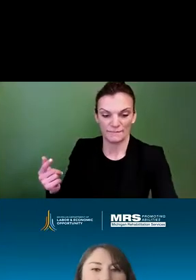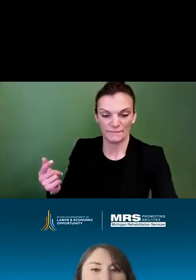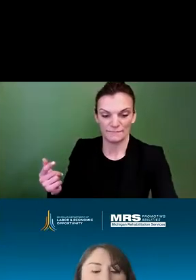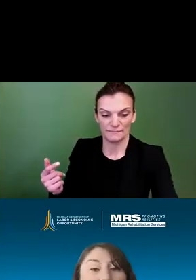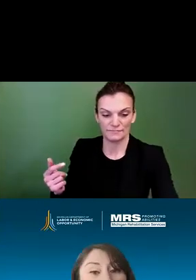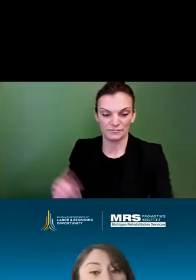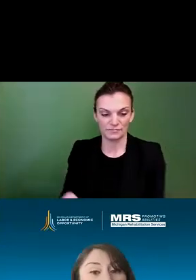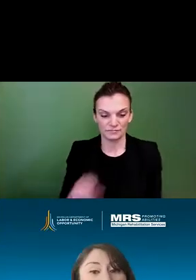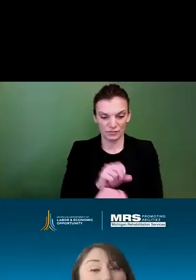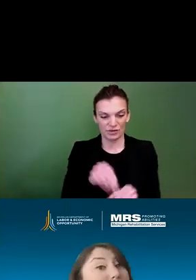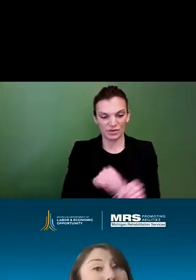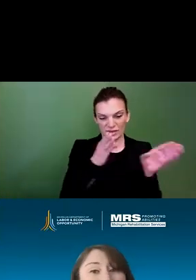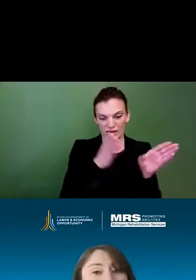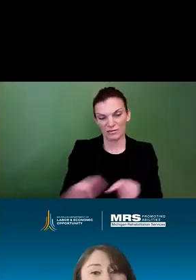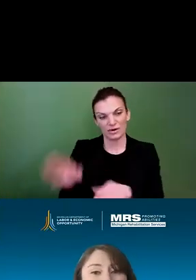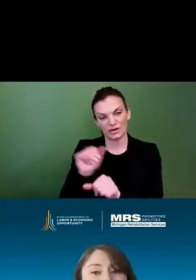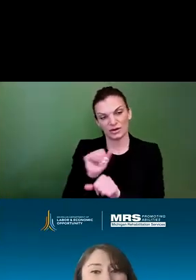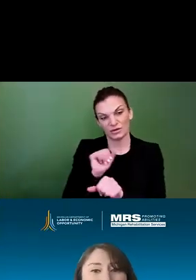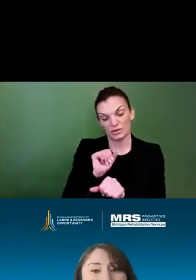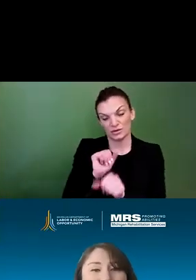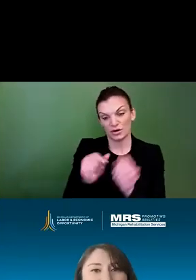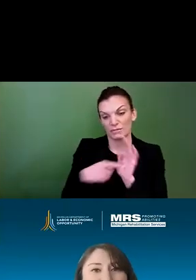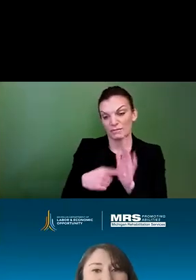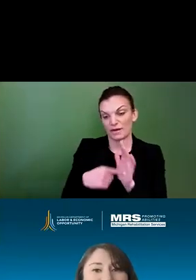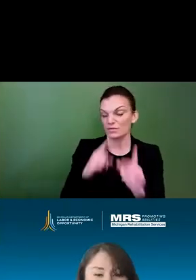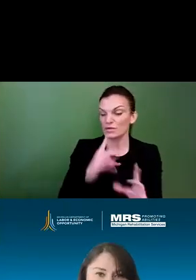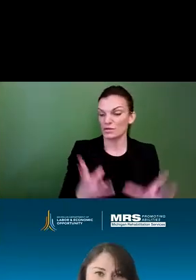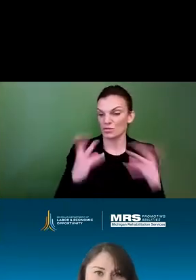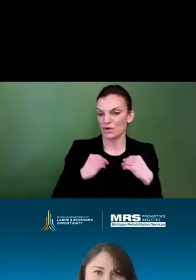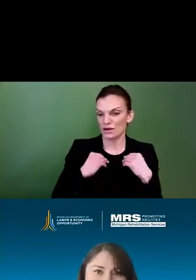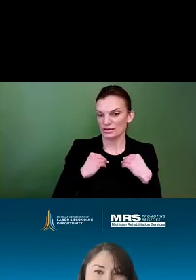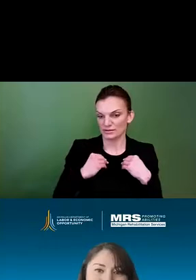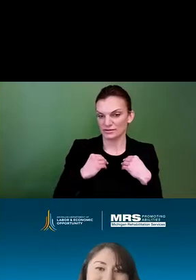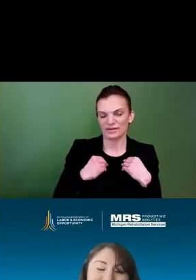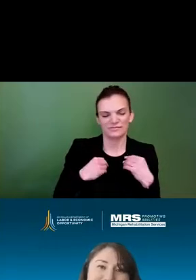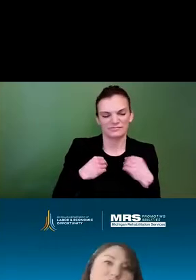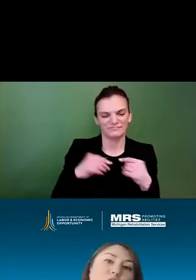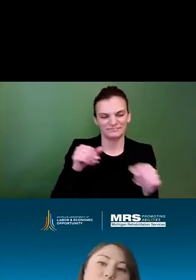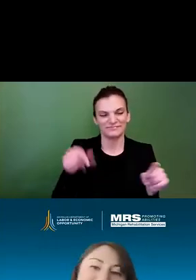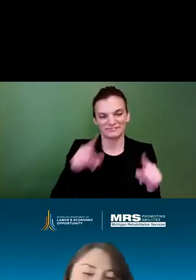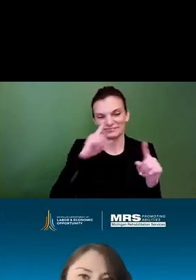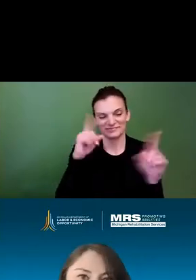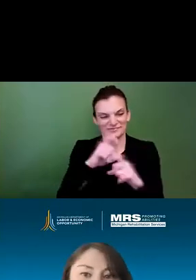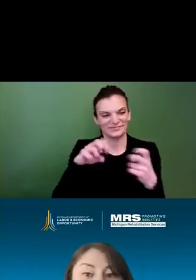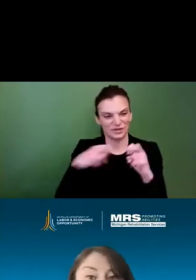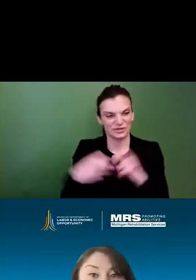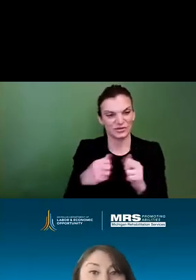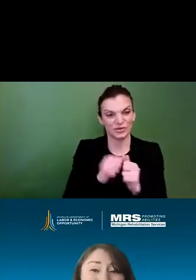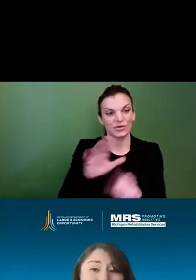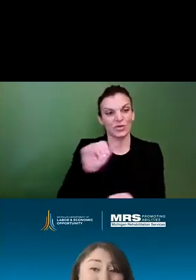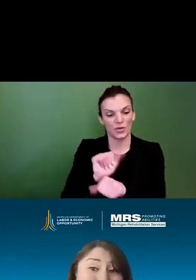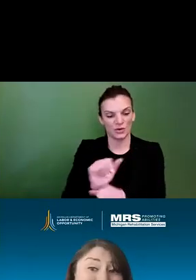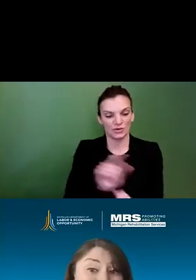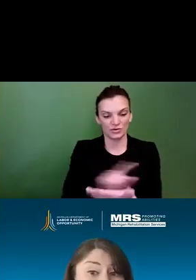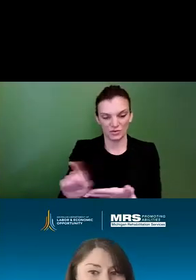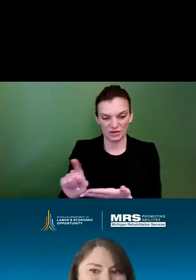hybrid work model embraces flexibility, but it also can complicate issues such as organizing your work week and